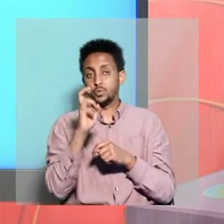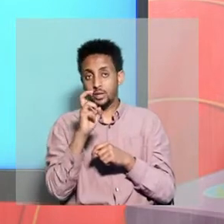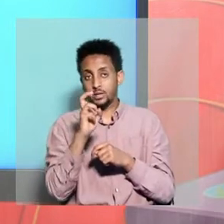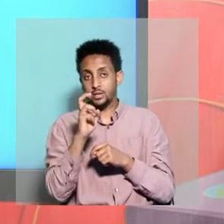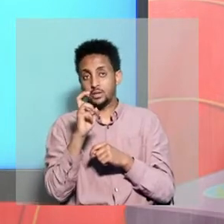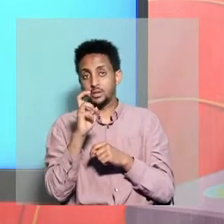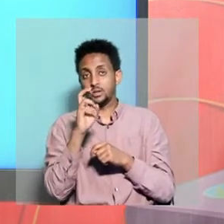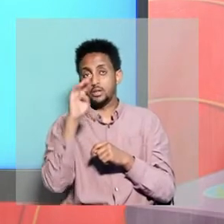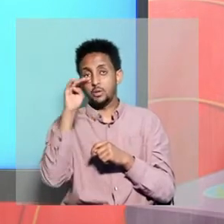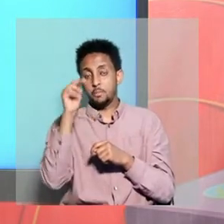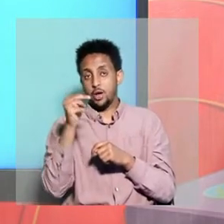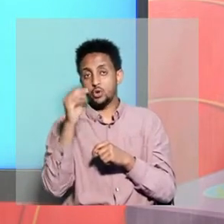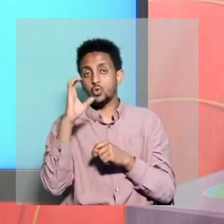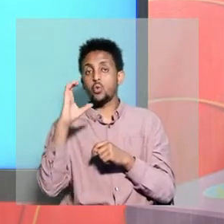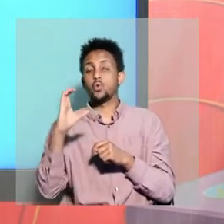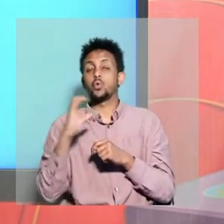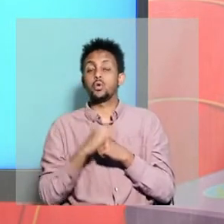120